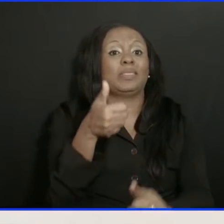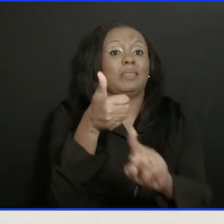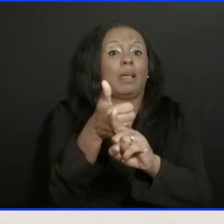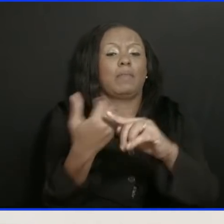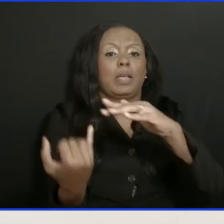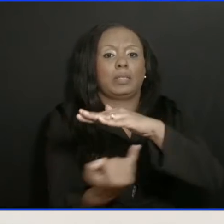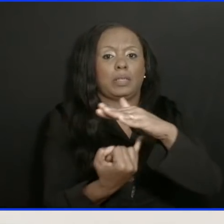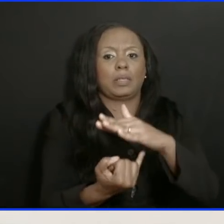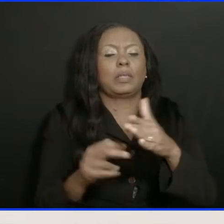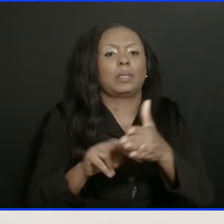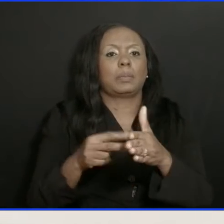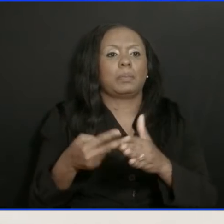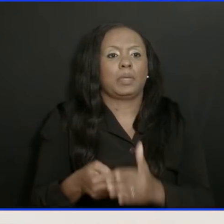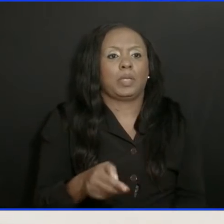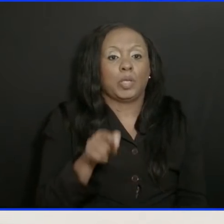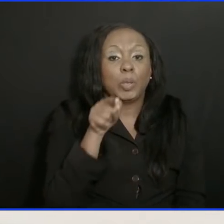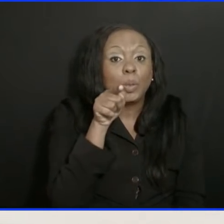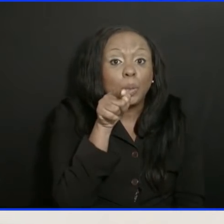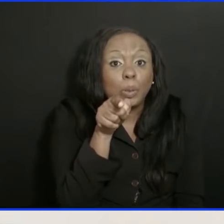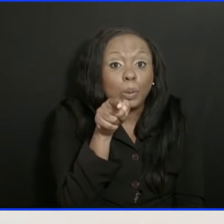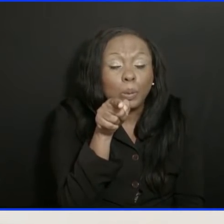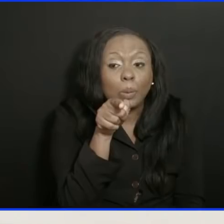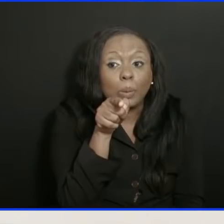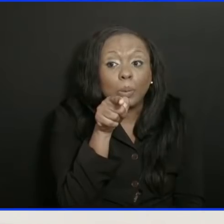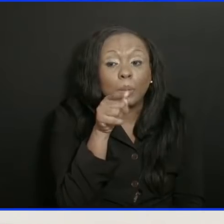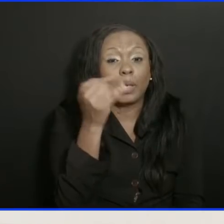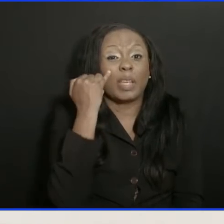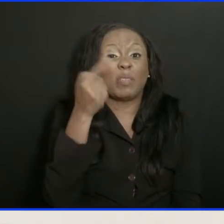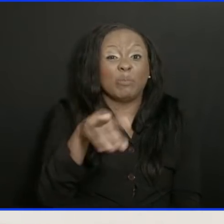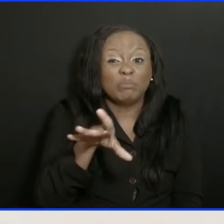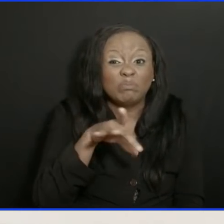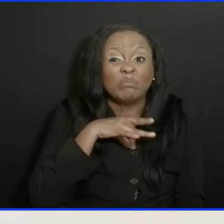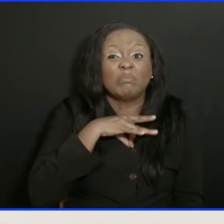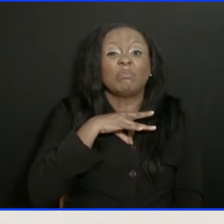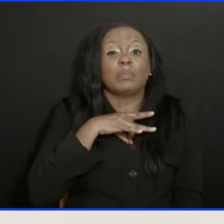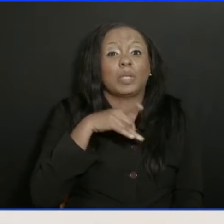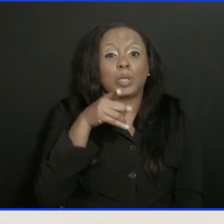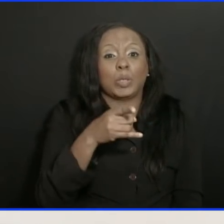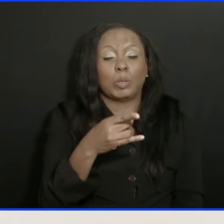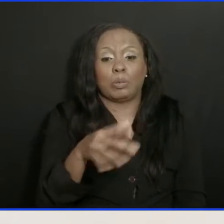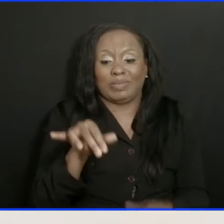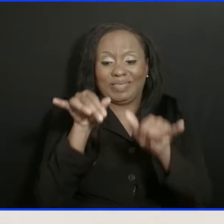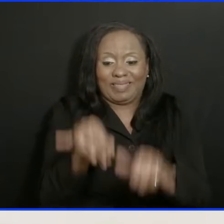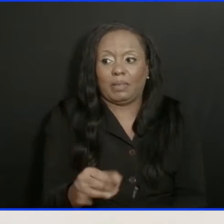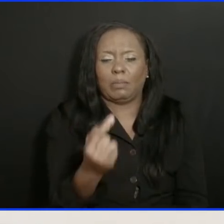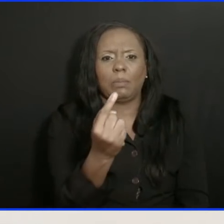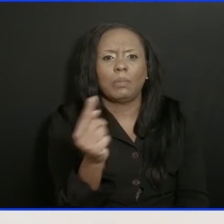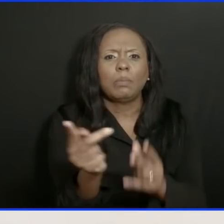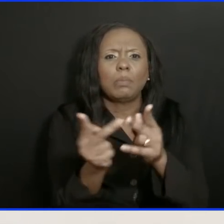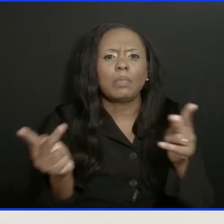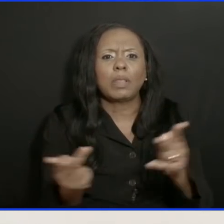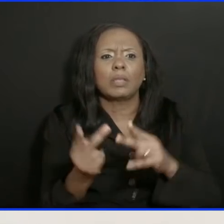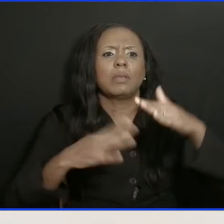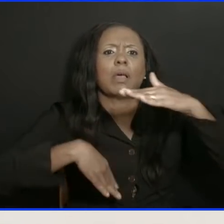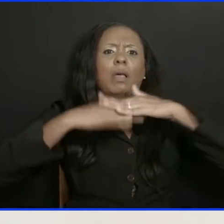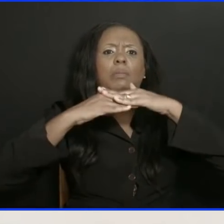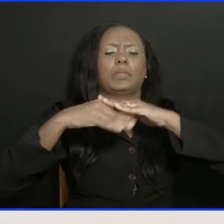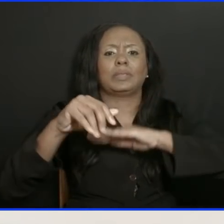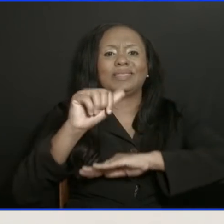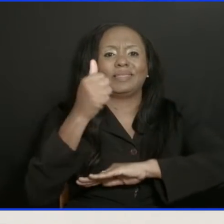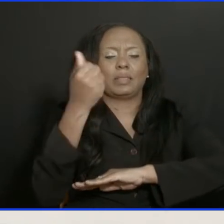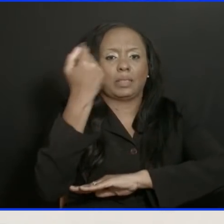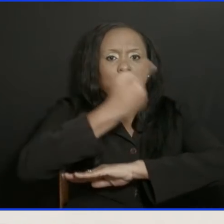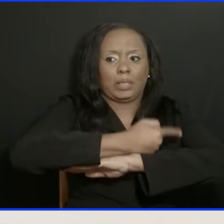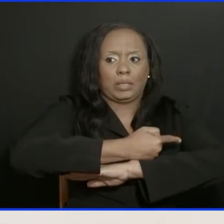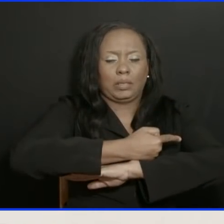stay put in a particular place for up to 10 days at a time. This makes